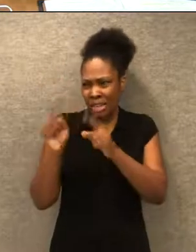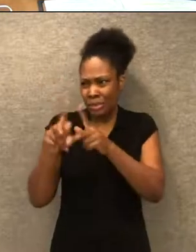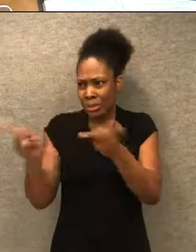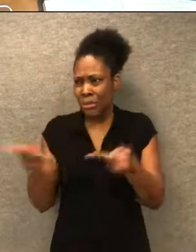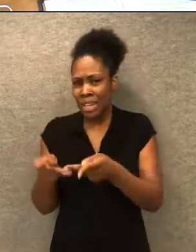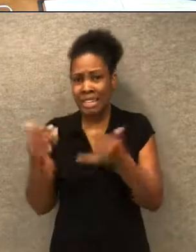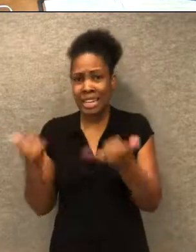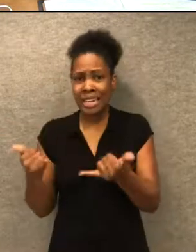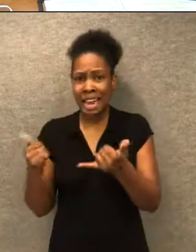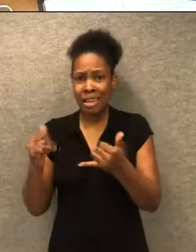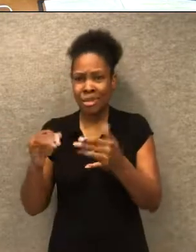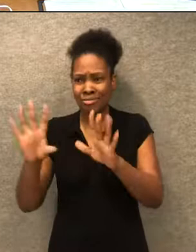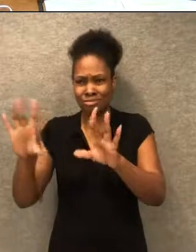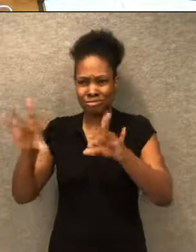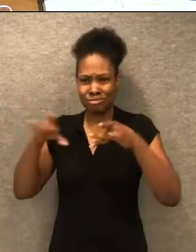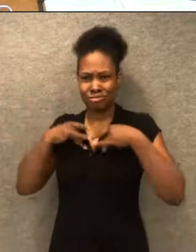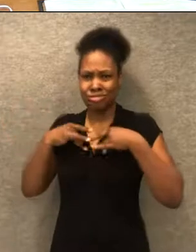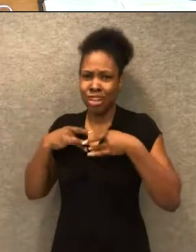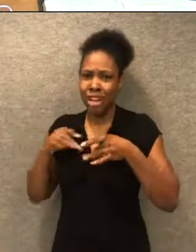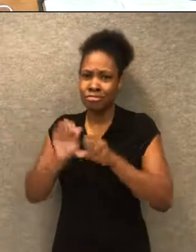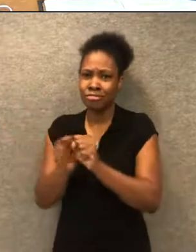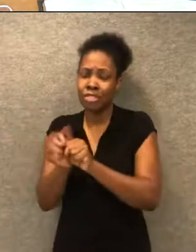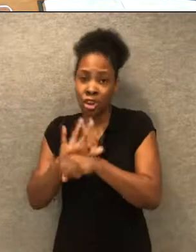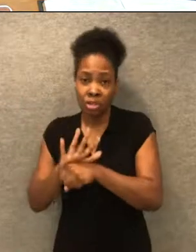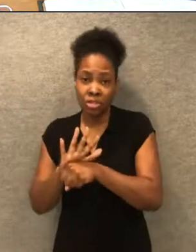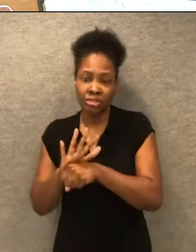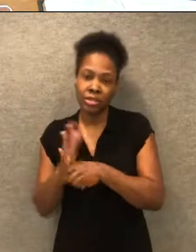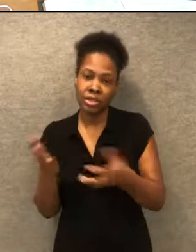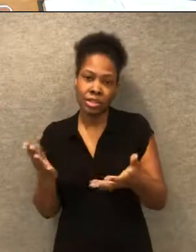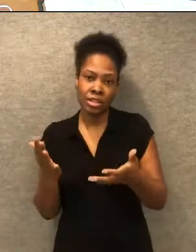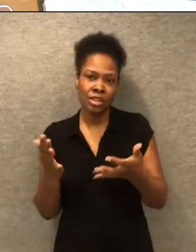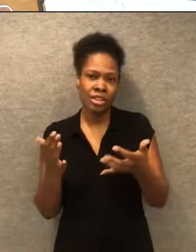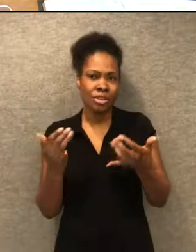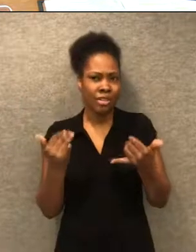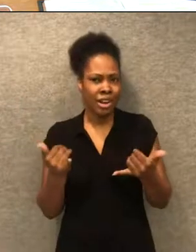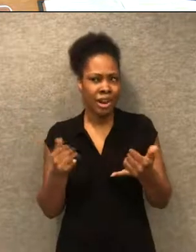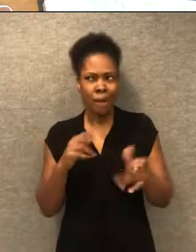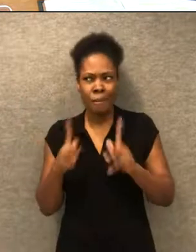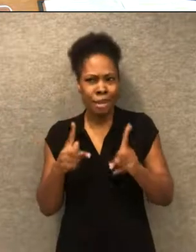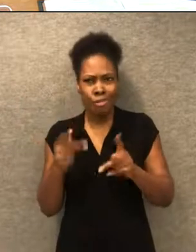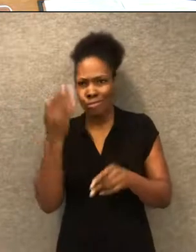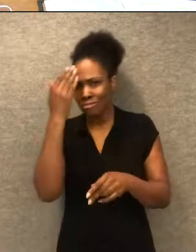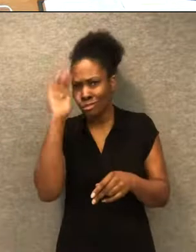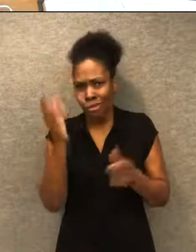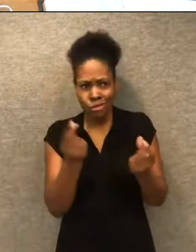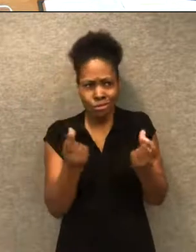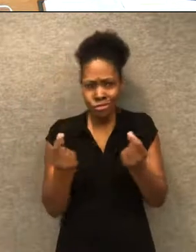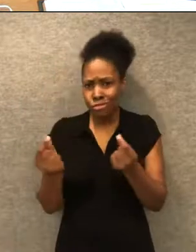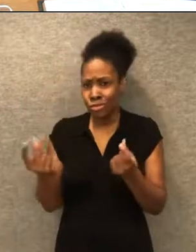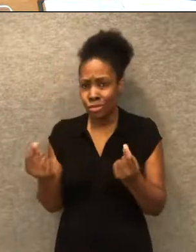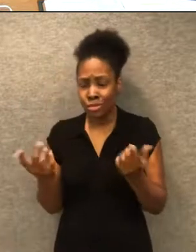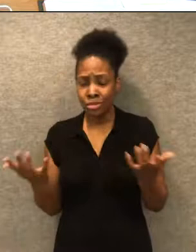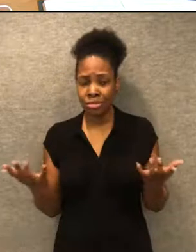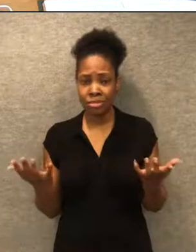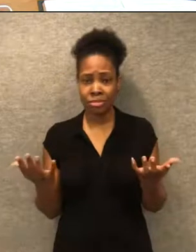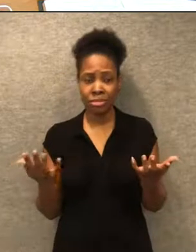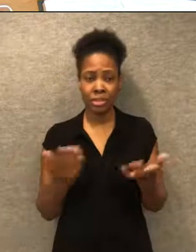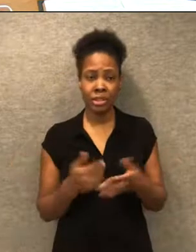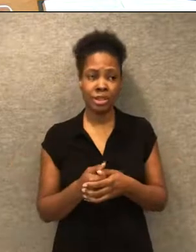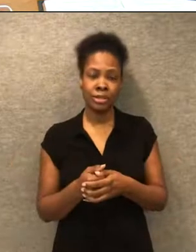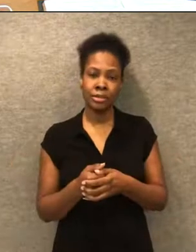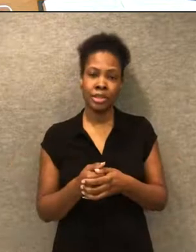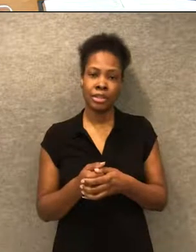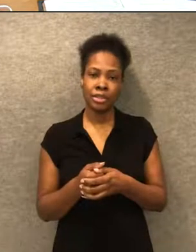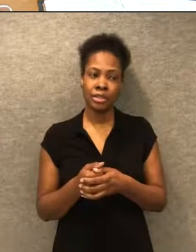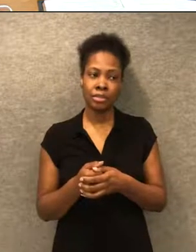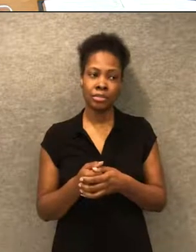do I know who came in my house? So there's a lot of kind of uncertainties out of there, outside of all of us, you know. How